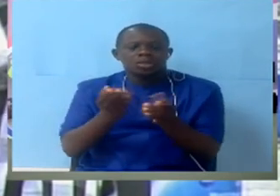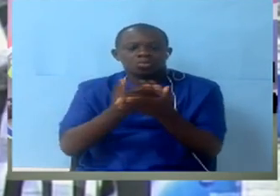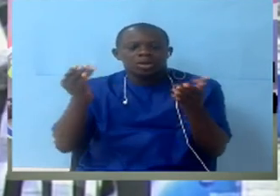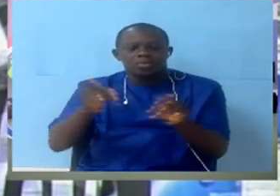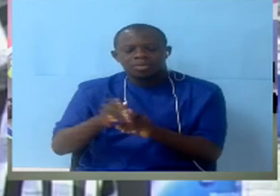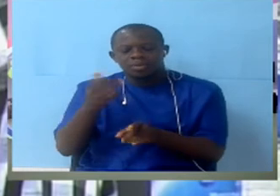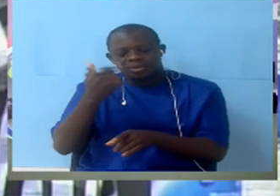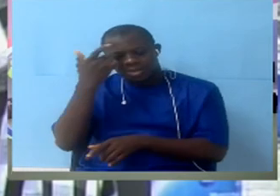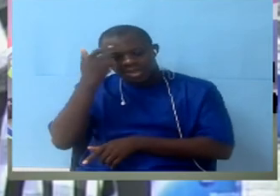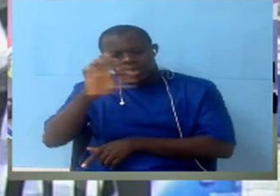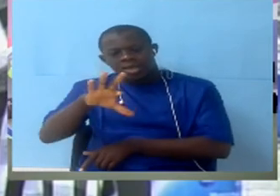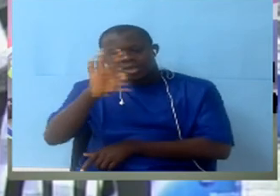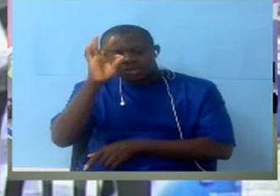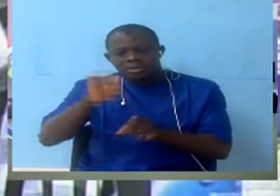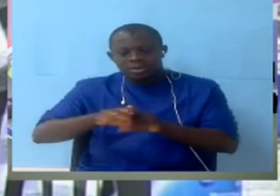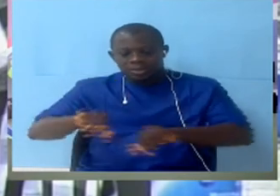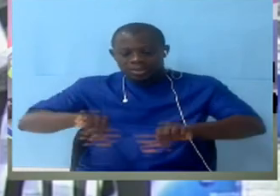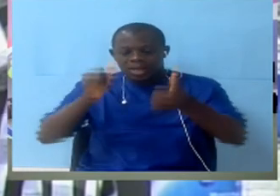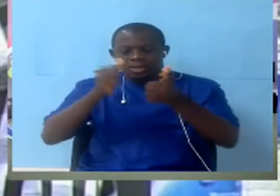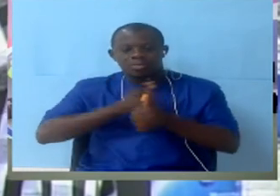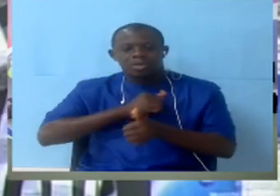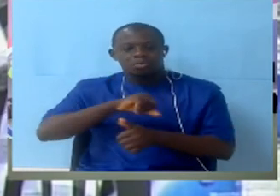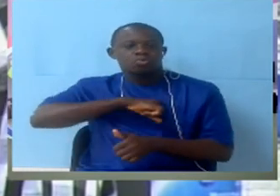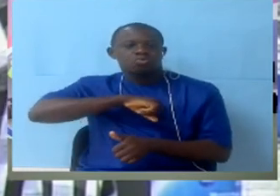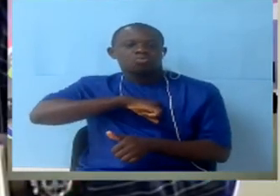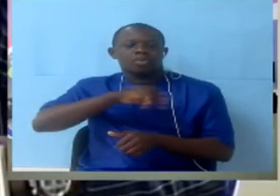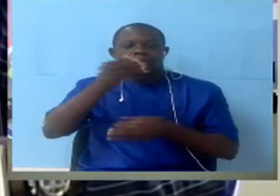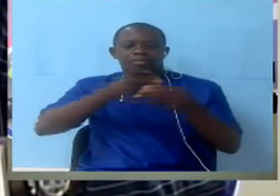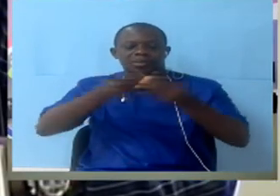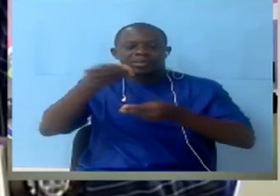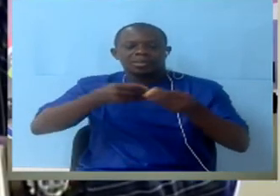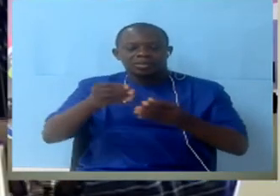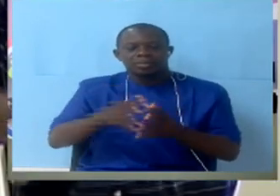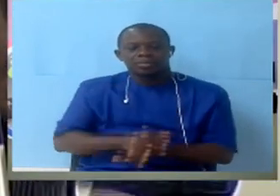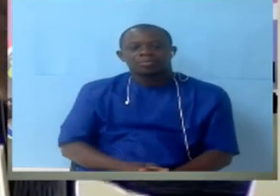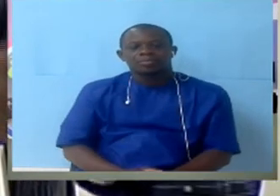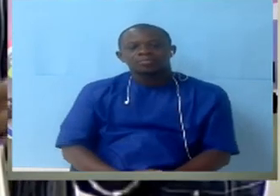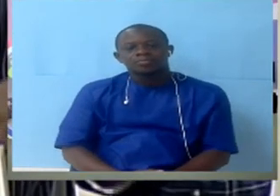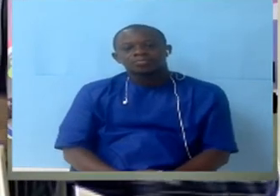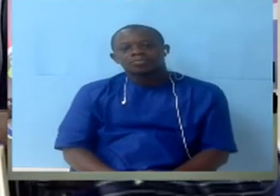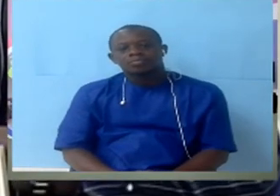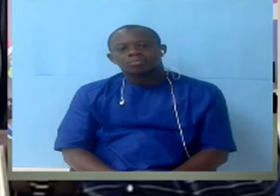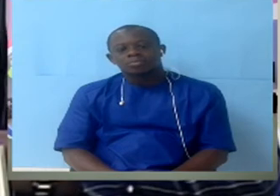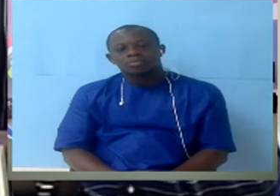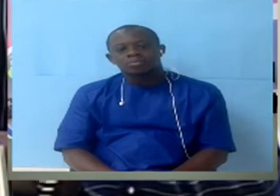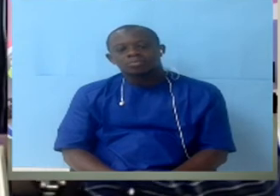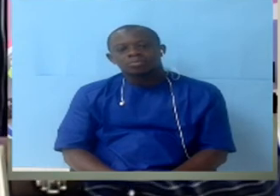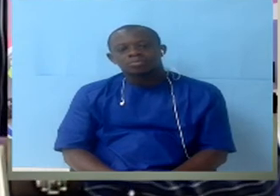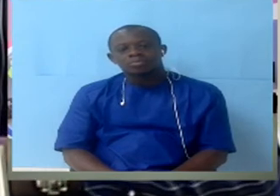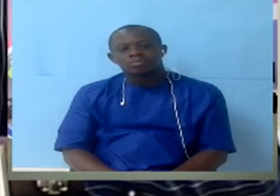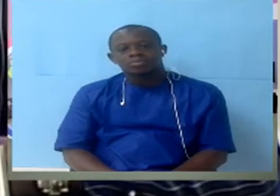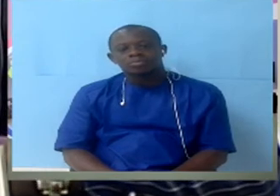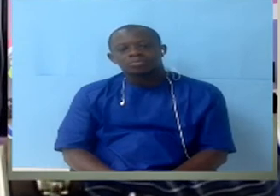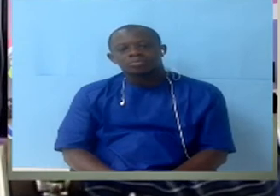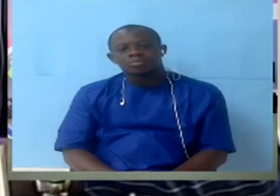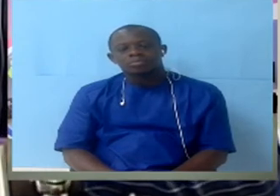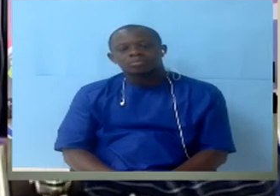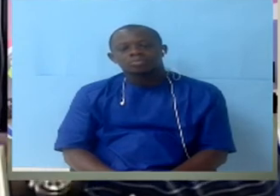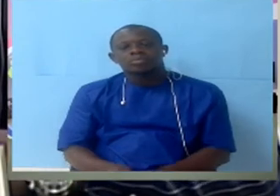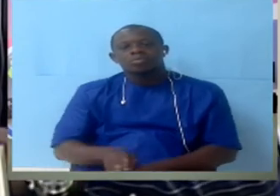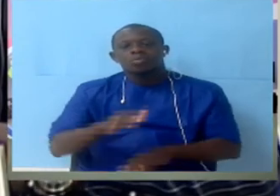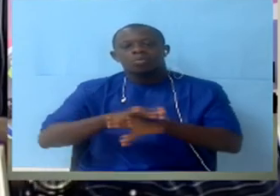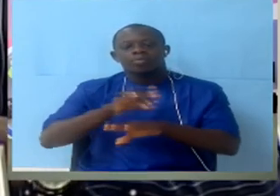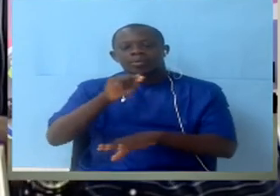I decided to start my own business. Okay, so on this day, August, was it August